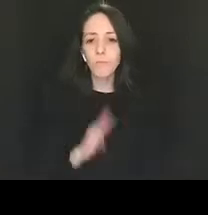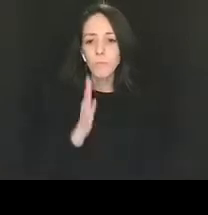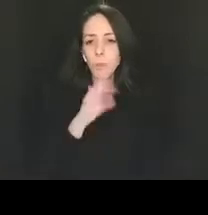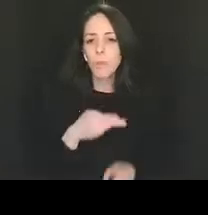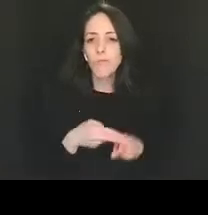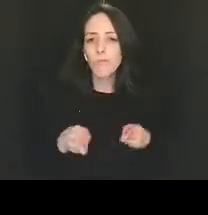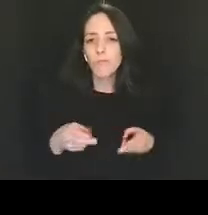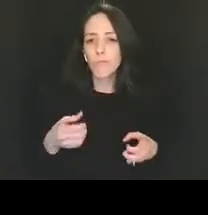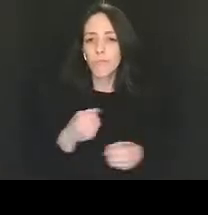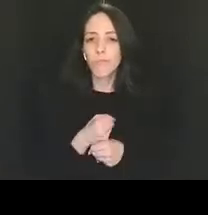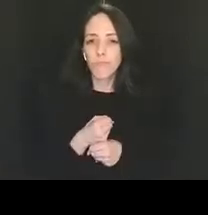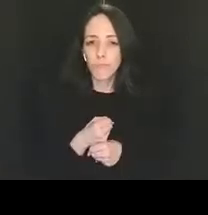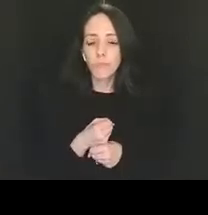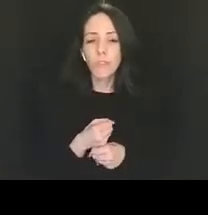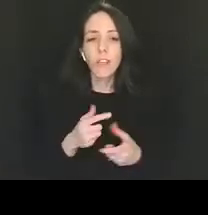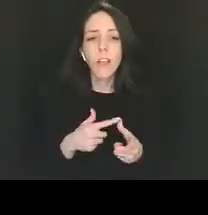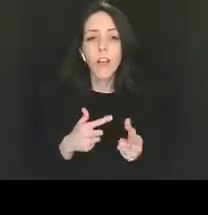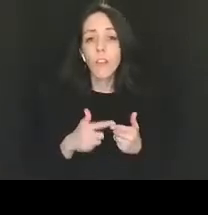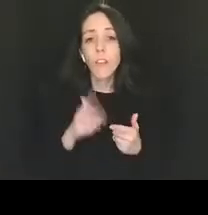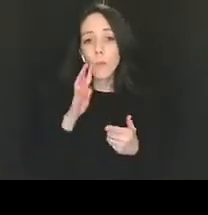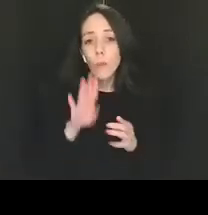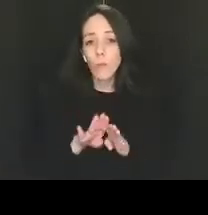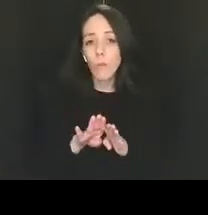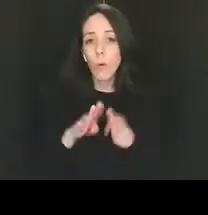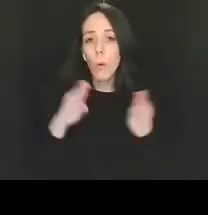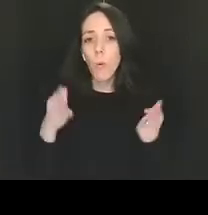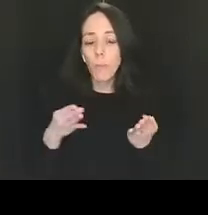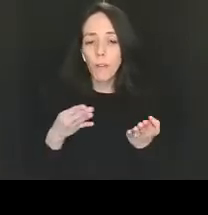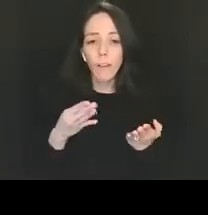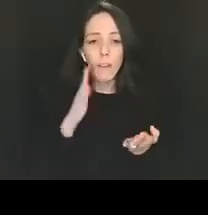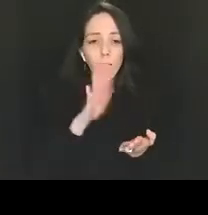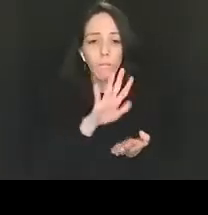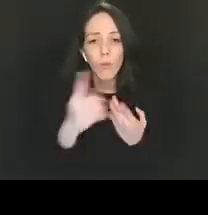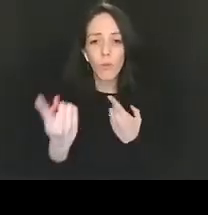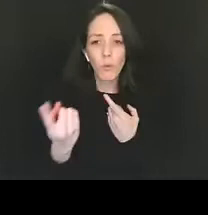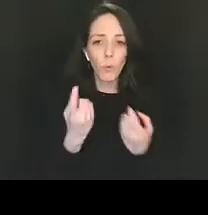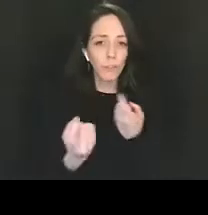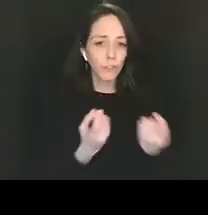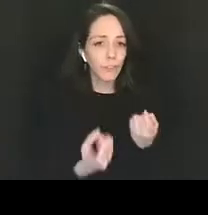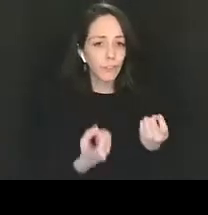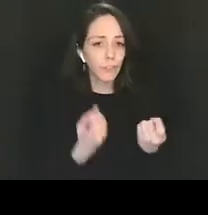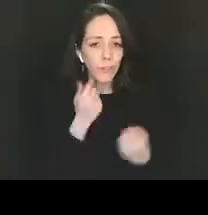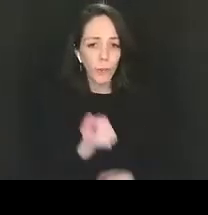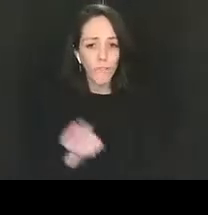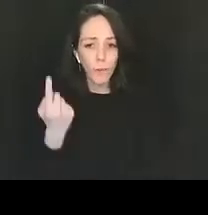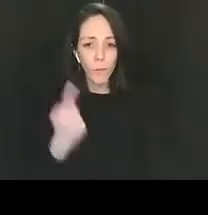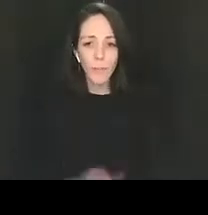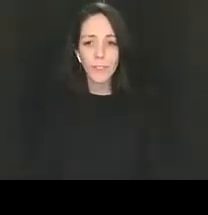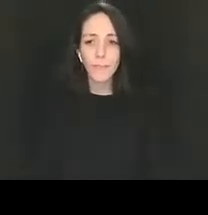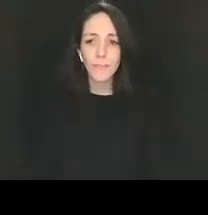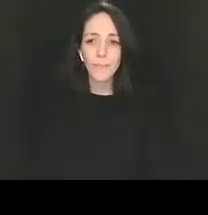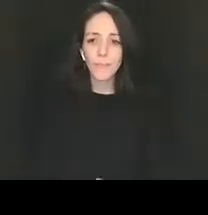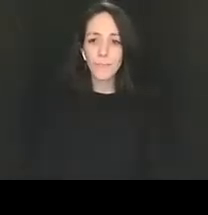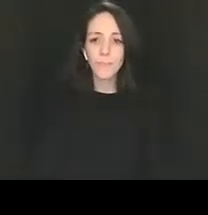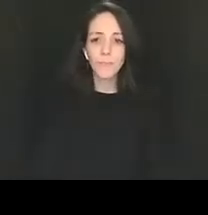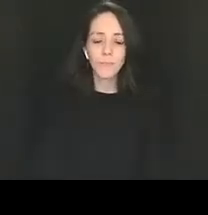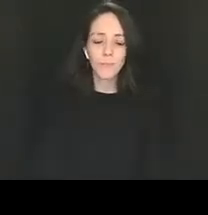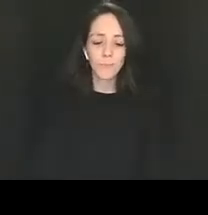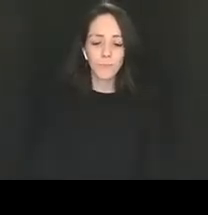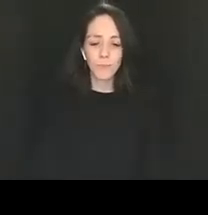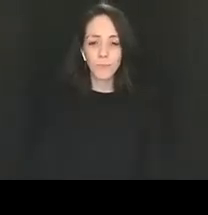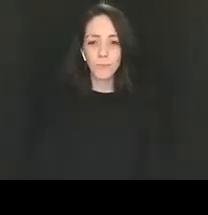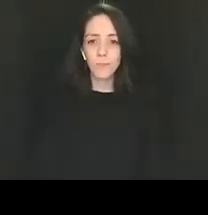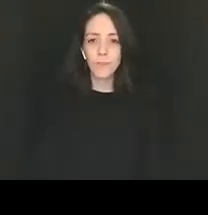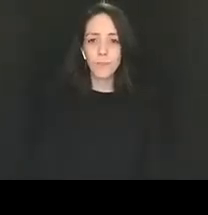then we will open it up to questions for everyone. If you